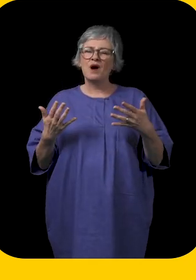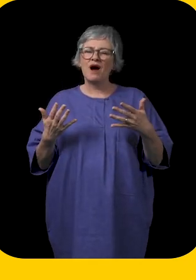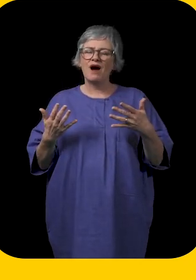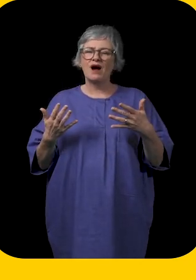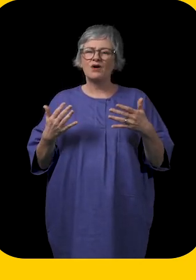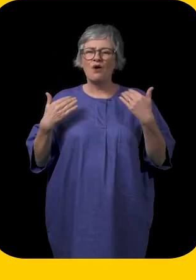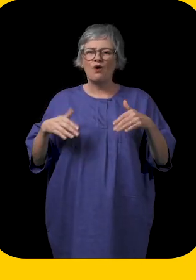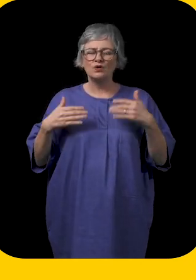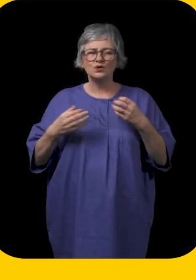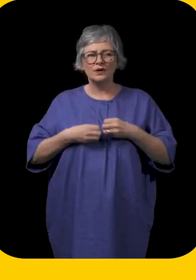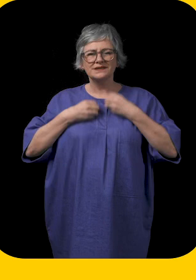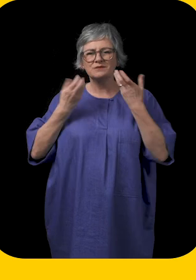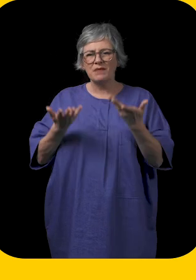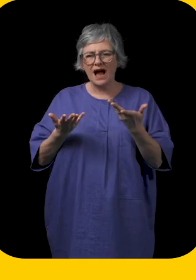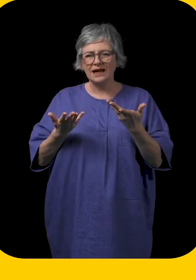a bit late.